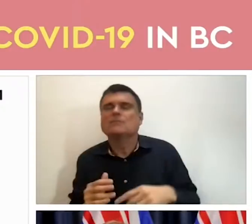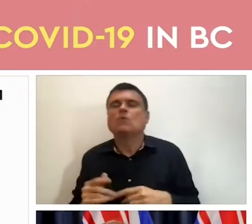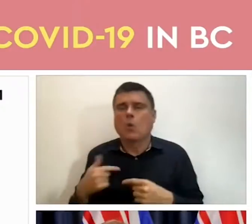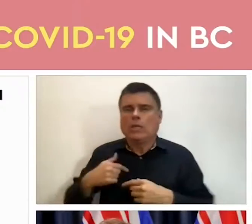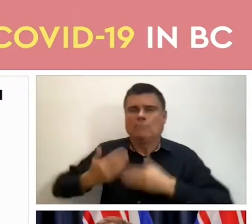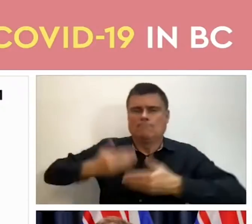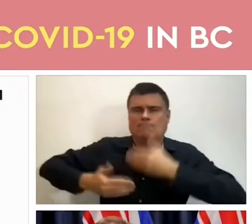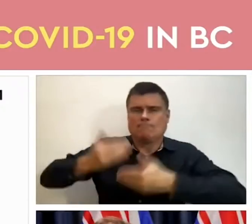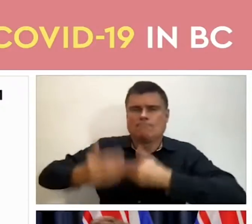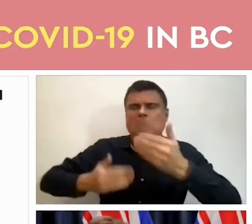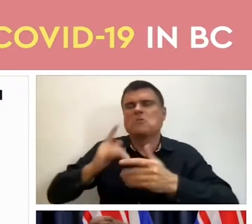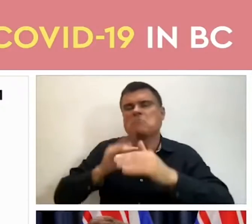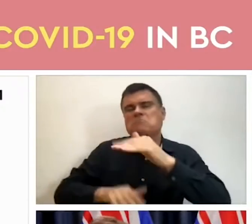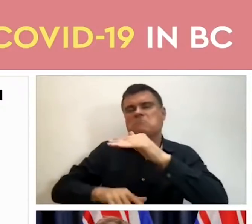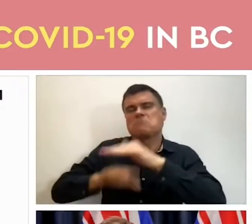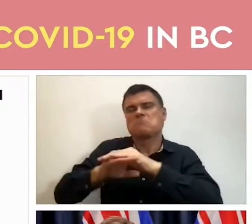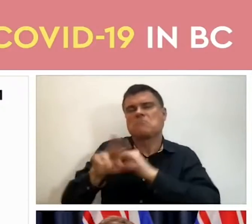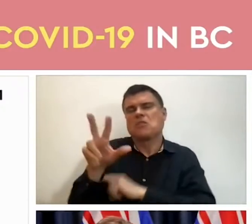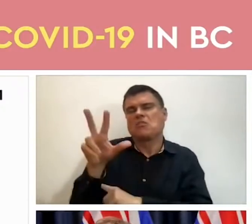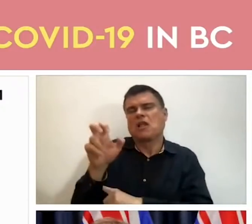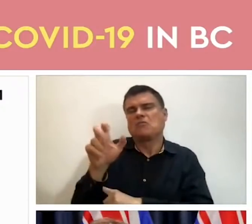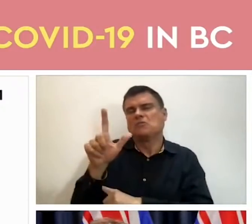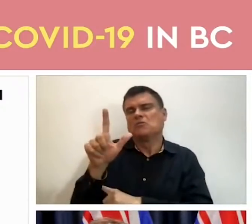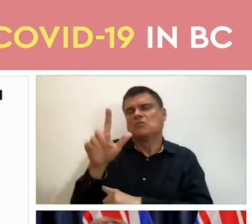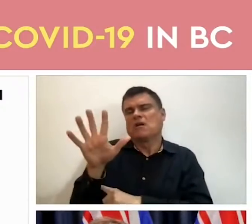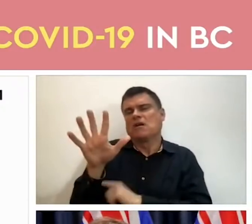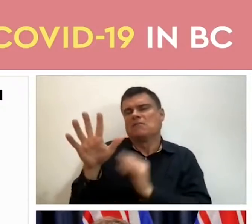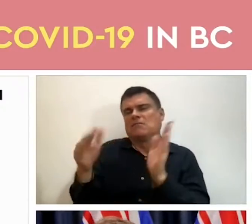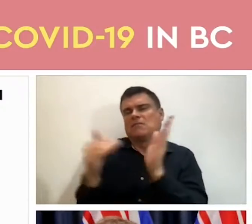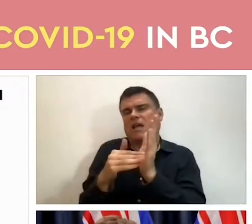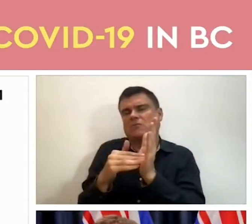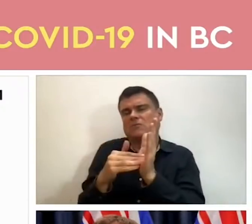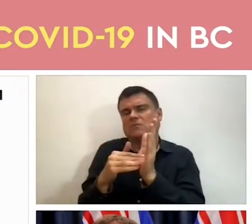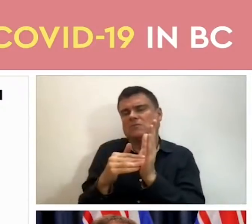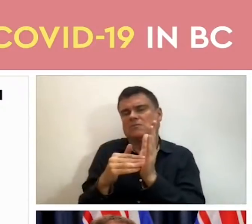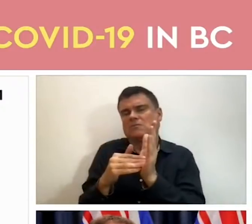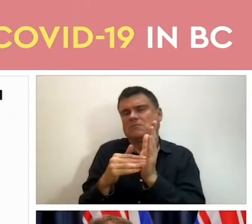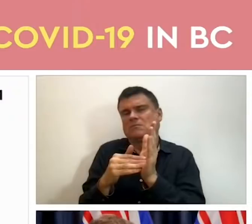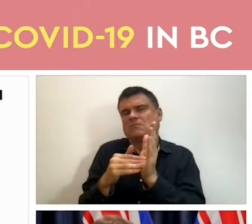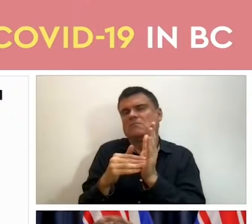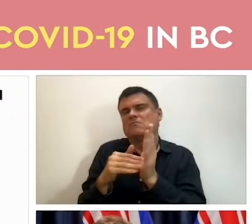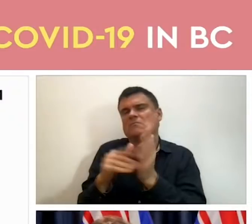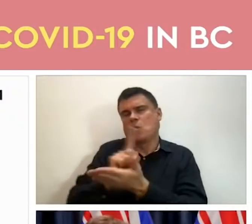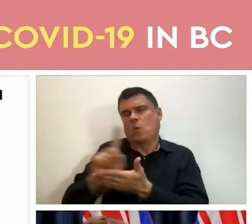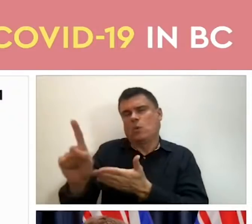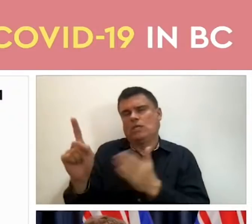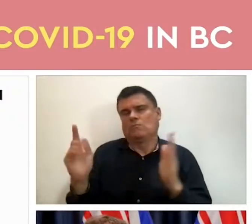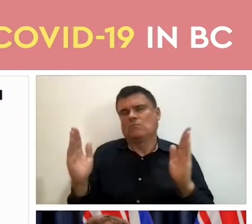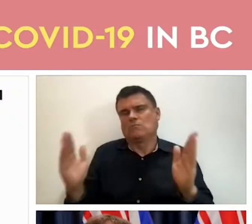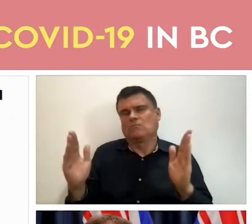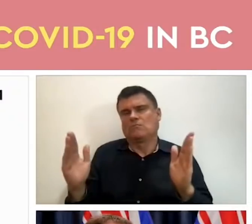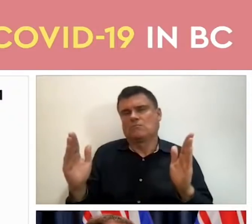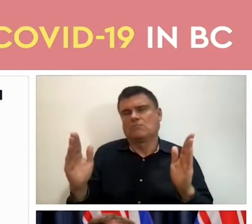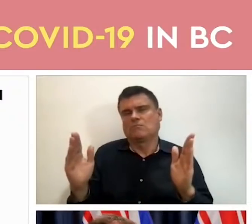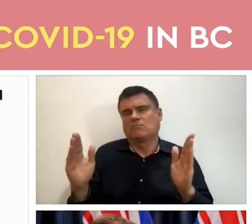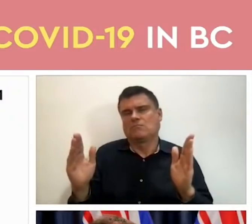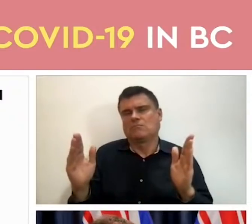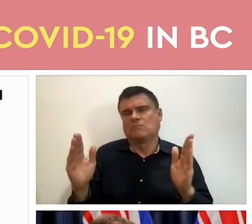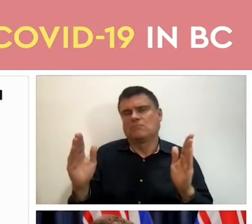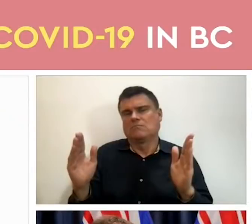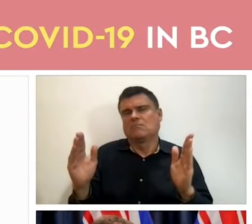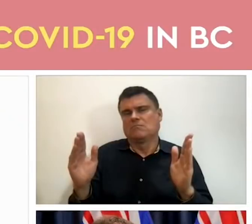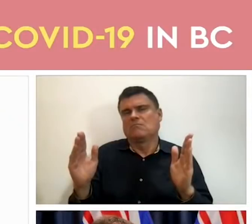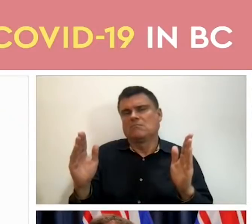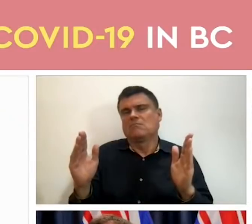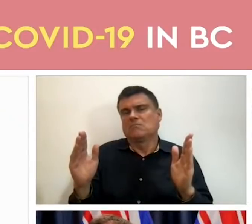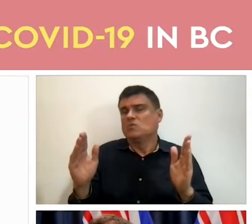the week ending January the 30th. So you see the difference and the significant increase in vaccinations week